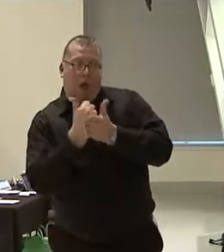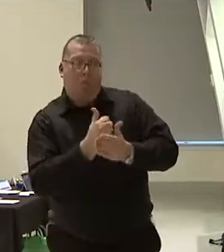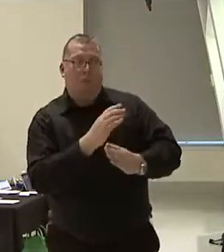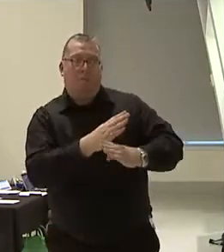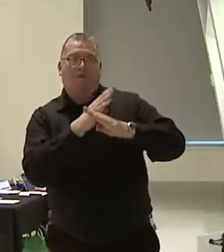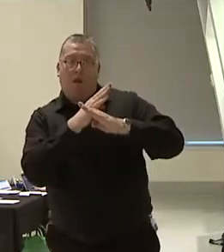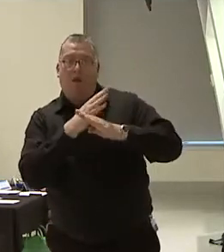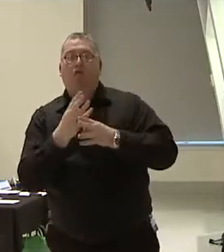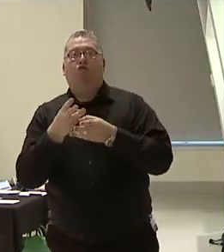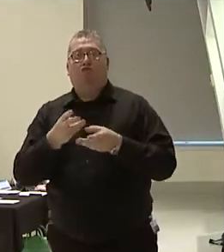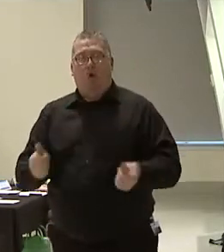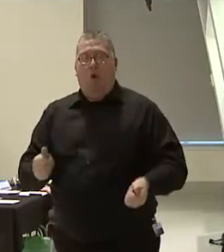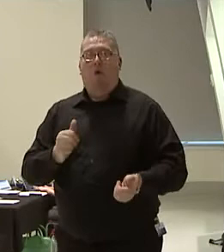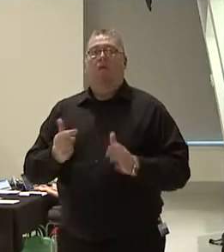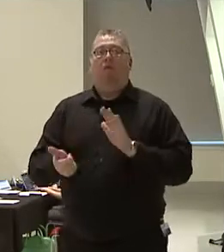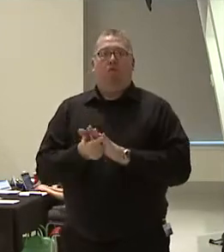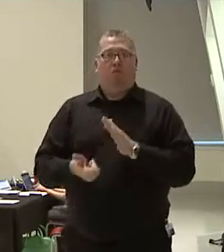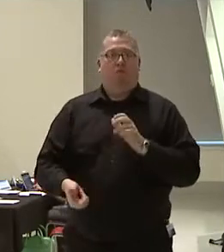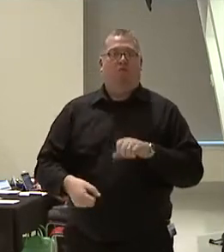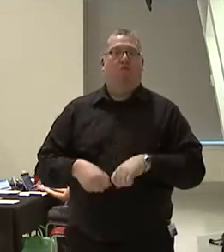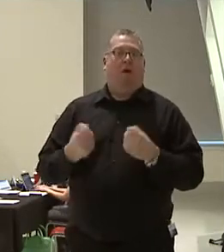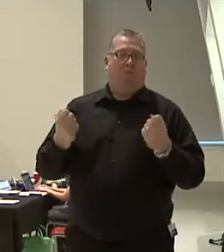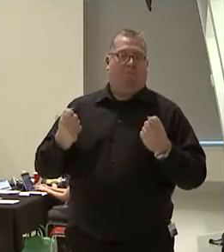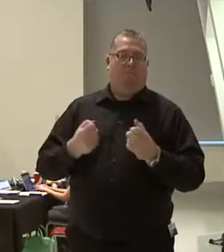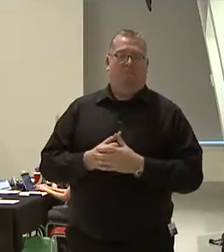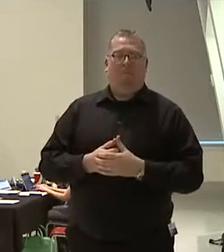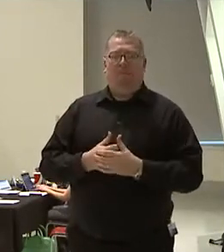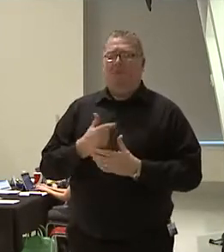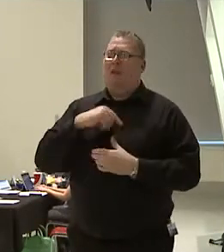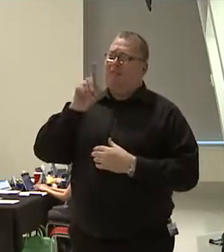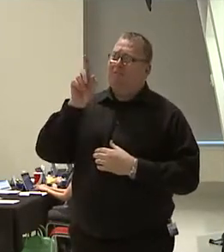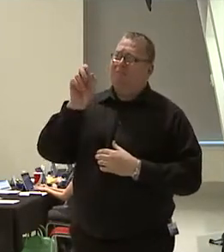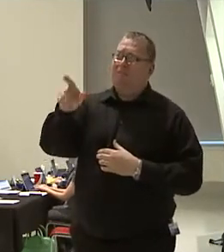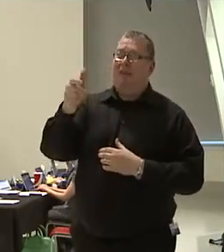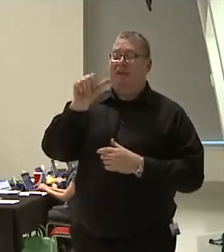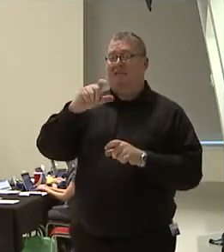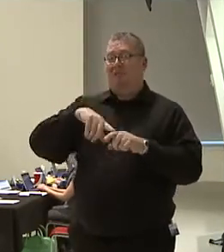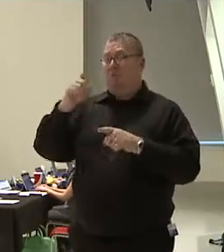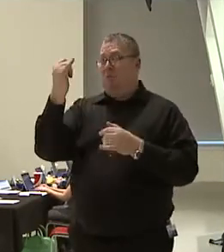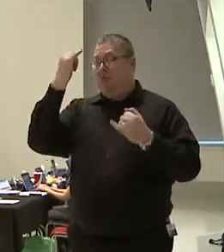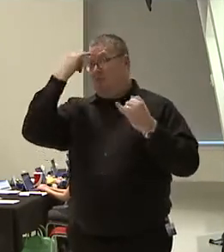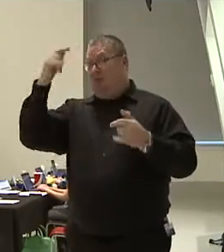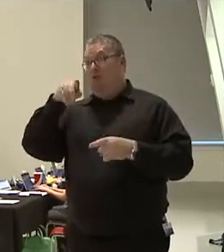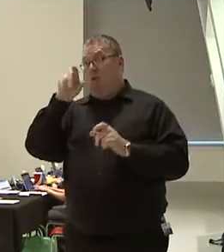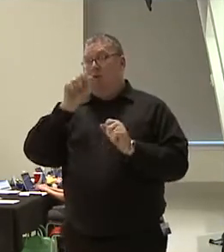crime. Commissioner Ramsey, I'd ask you to imagine if any time you needed something, you